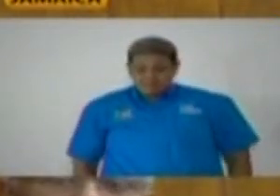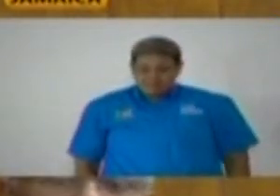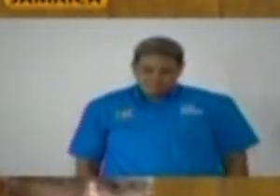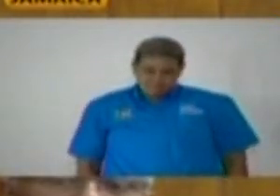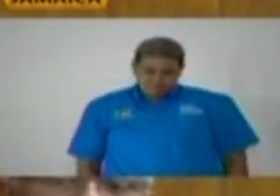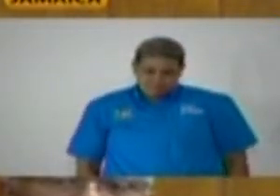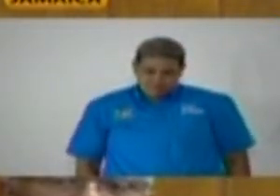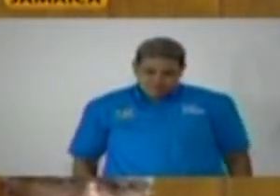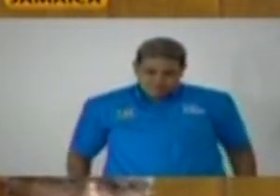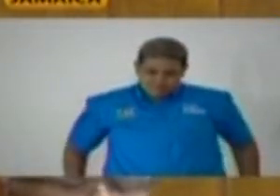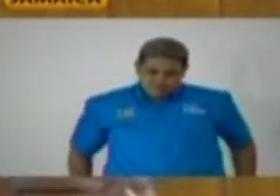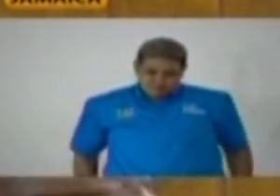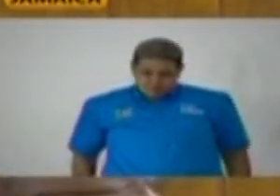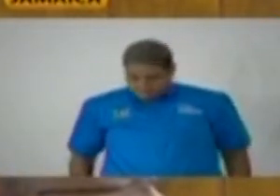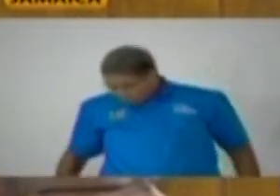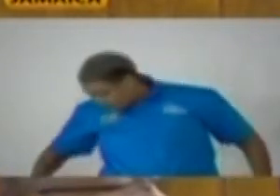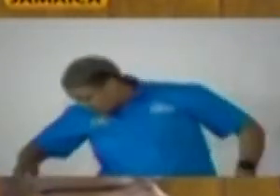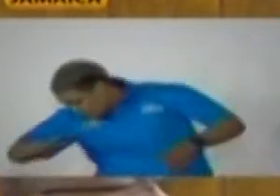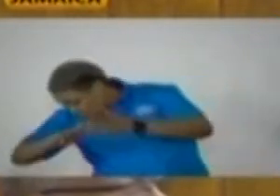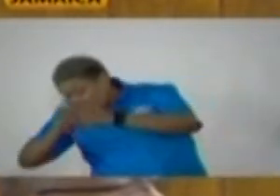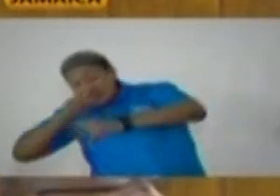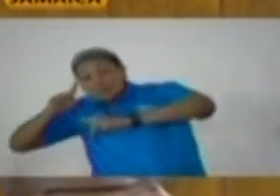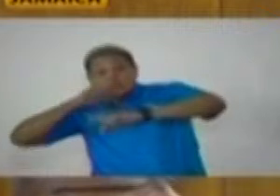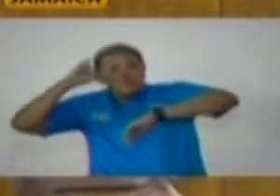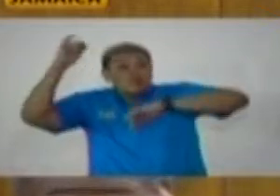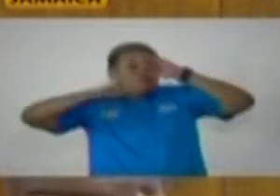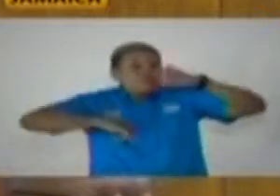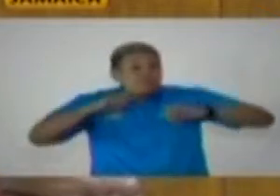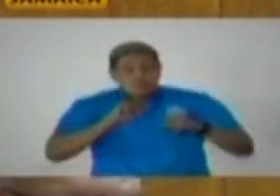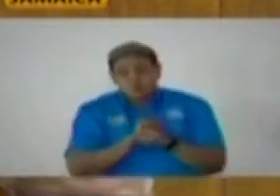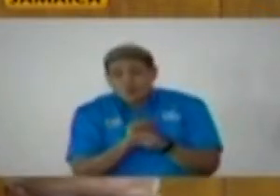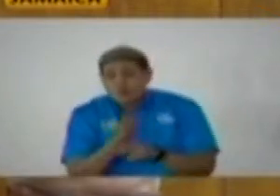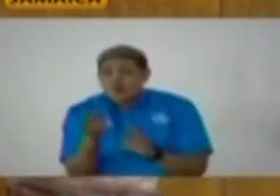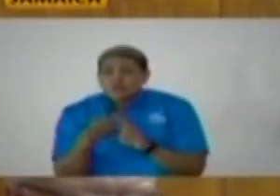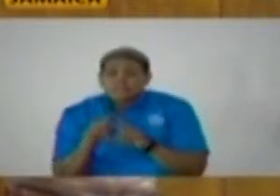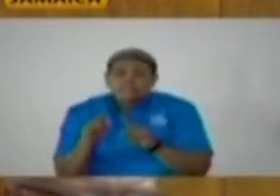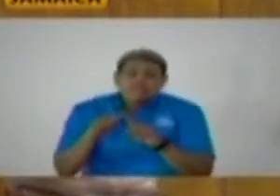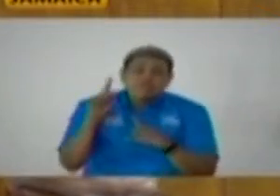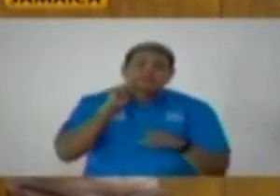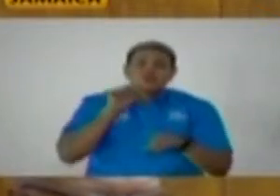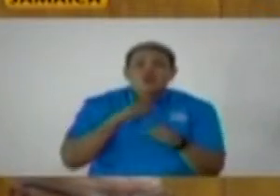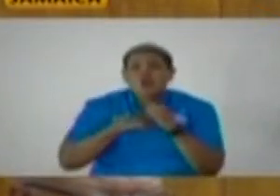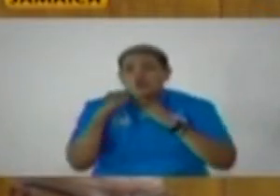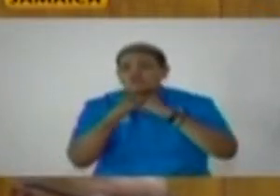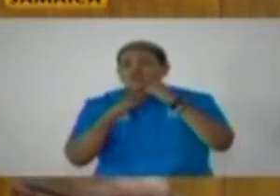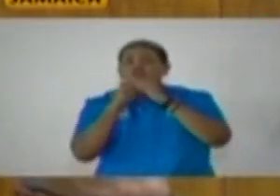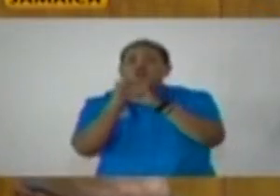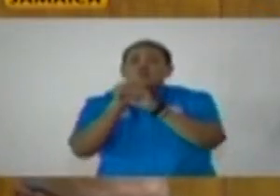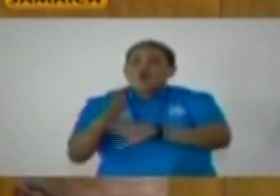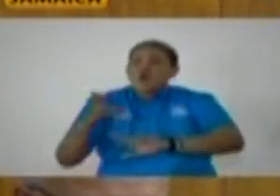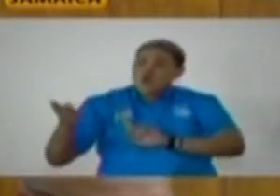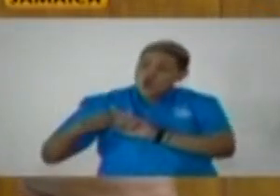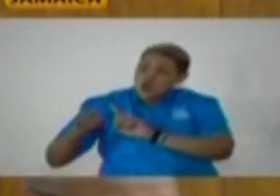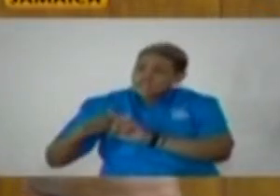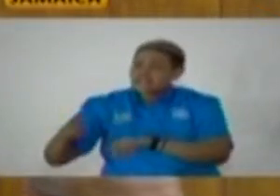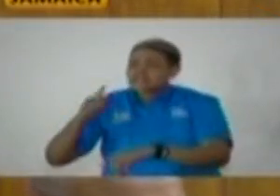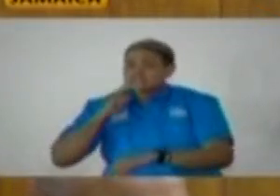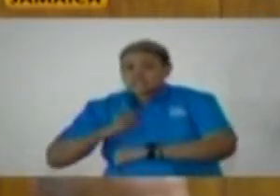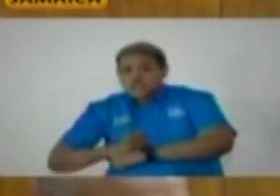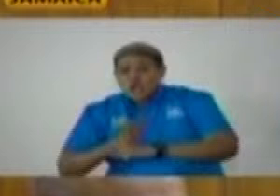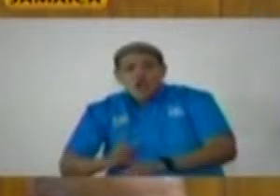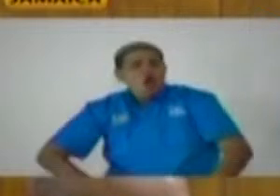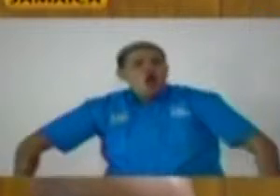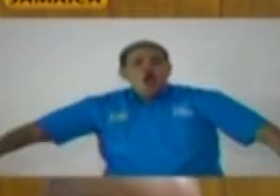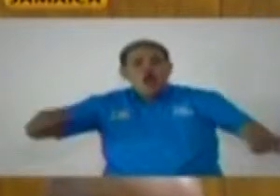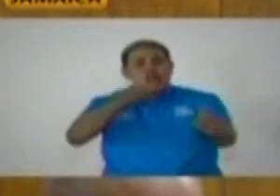our construction, household helpers, security guards, all are impacted. And, Madam Speaker, it's